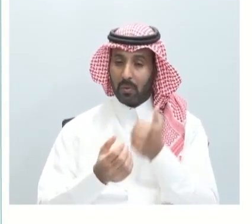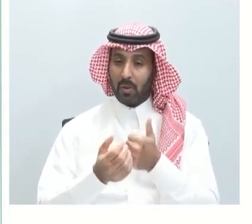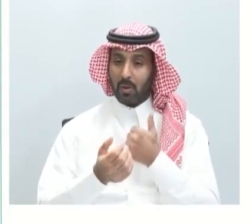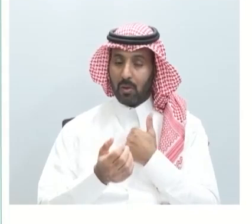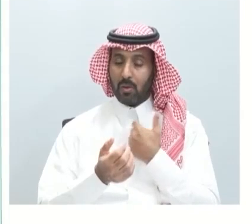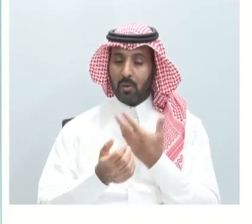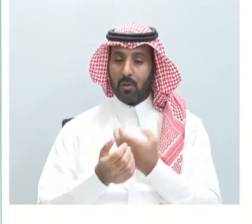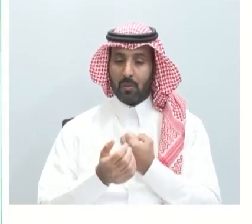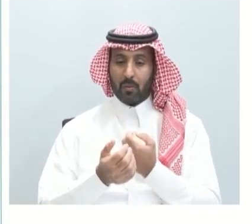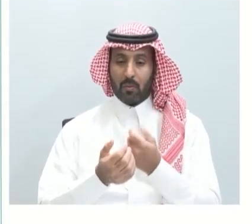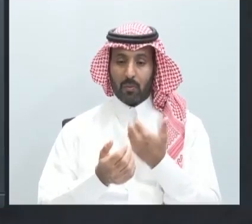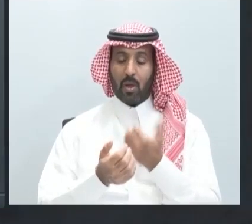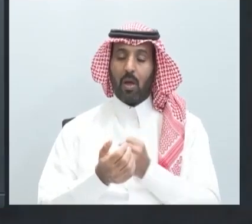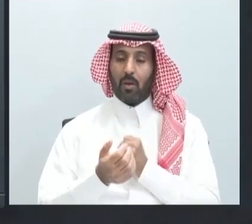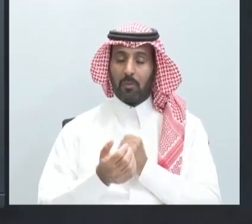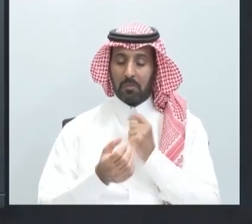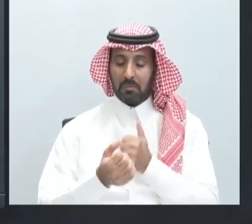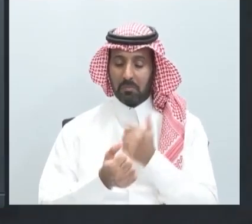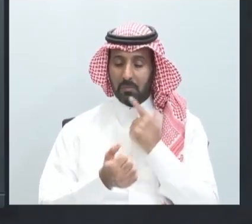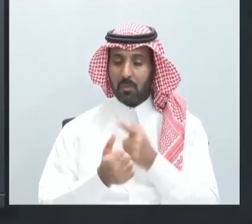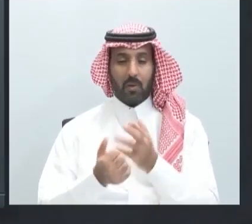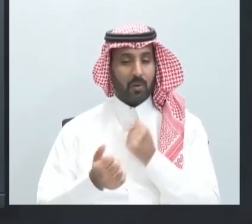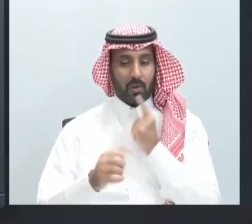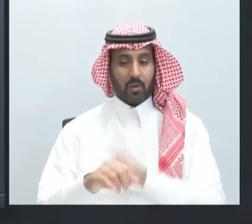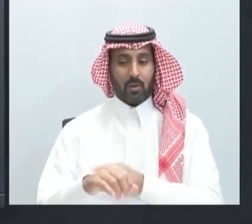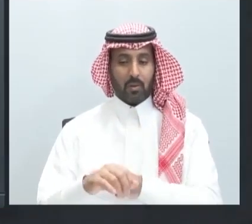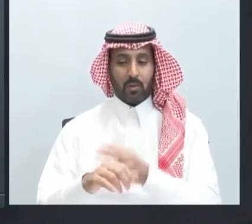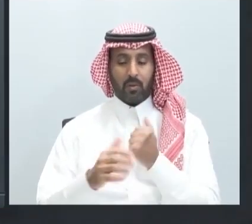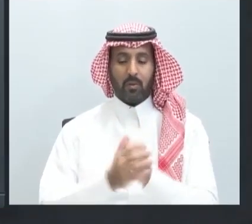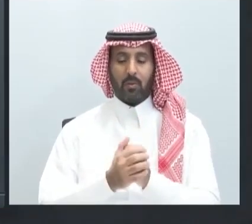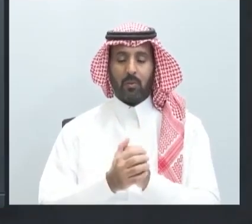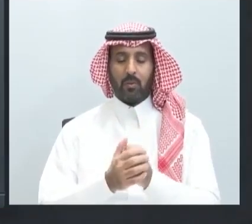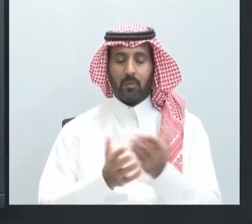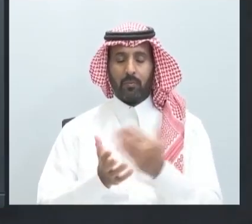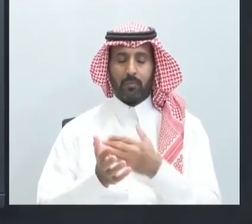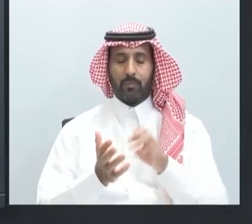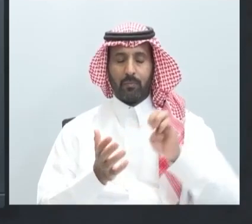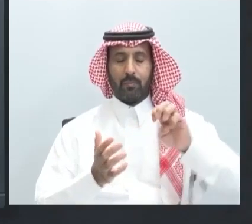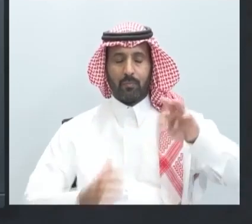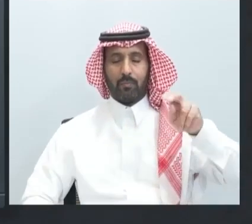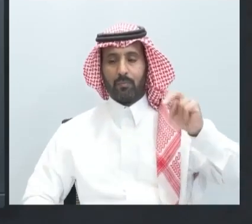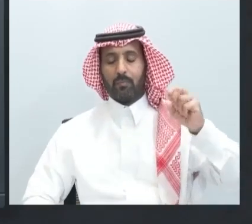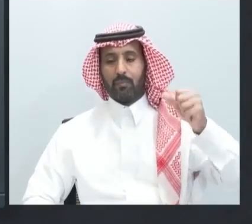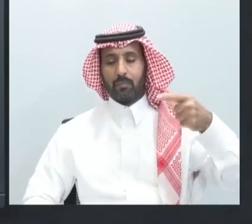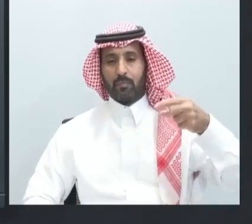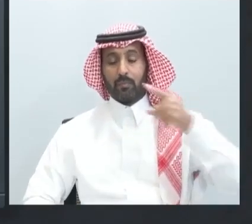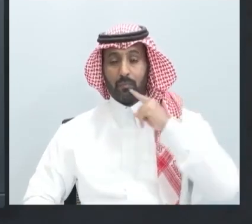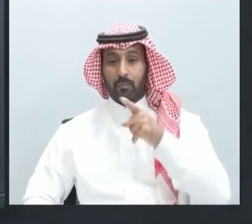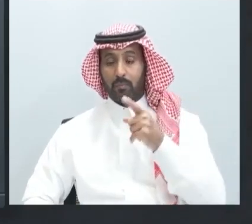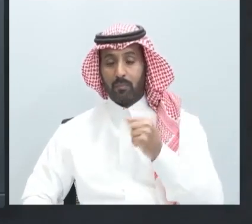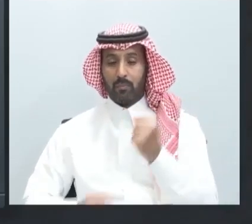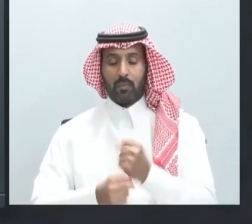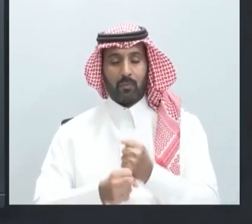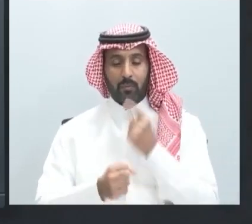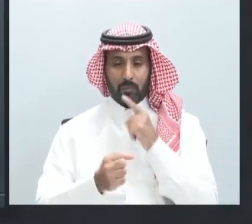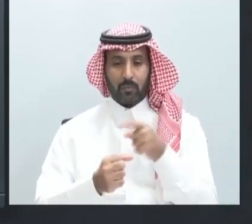don't have enough money, we don't have enough time. So you can put enough before nouns, which means that you have or don't